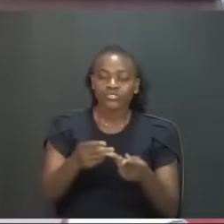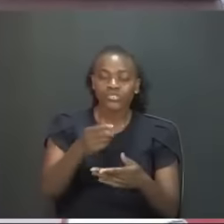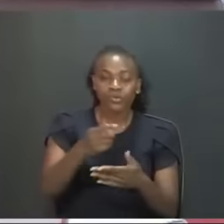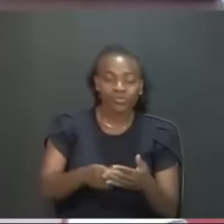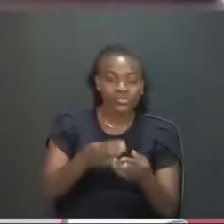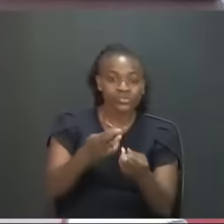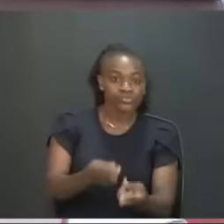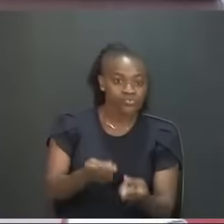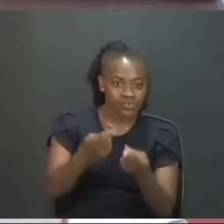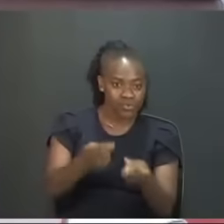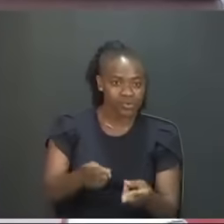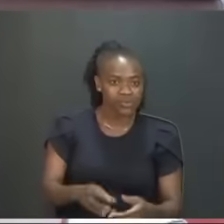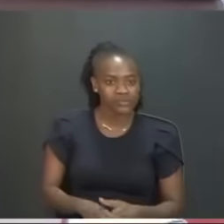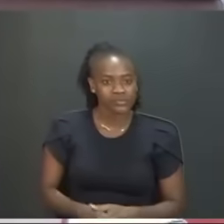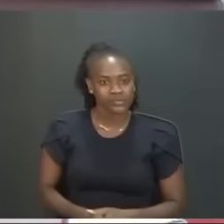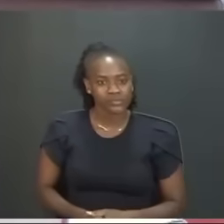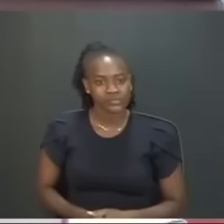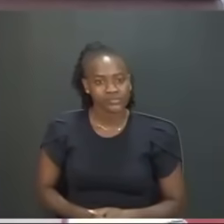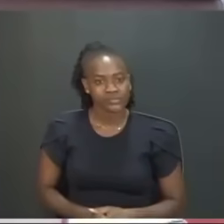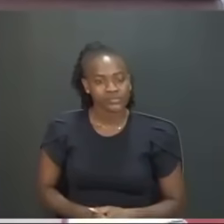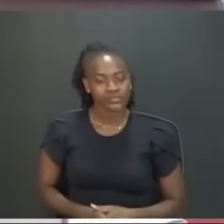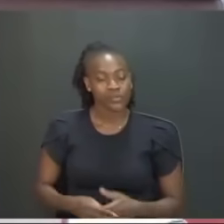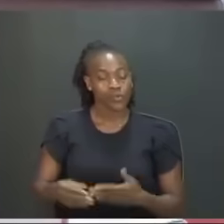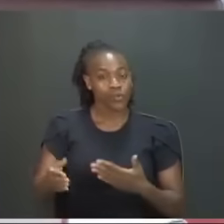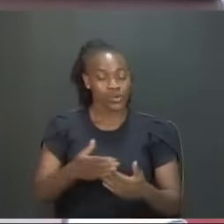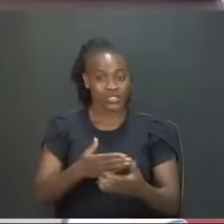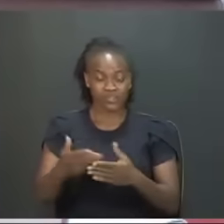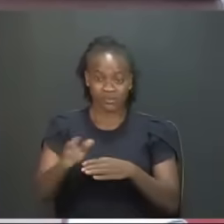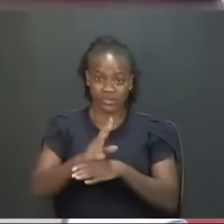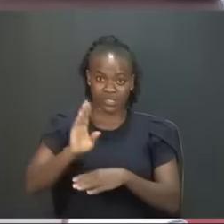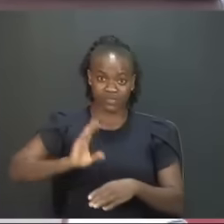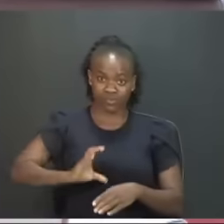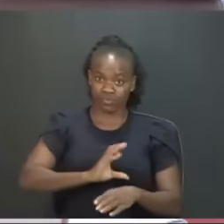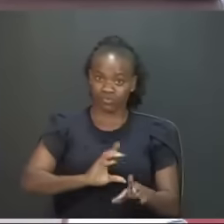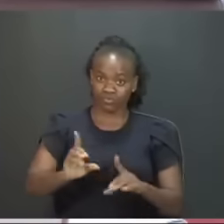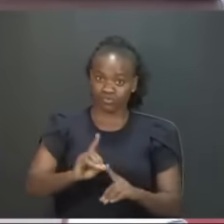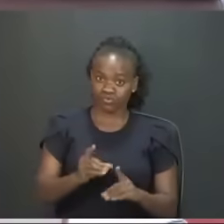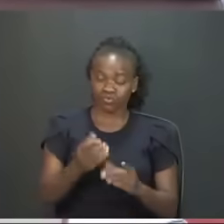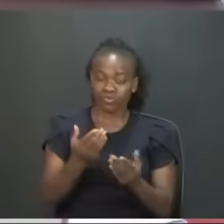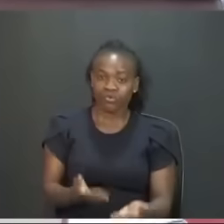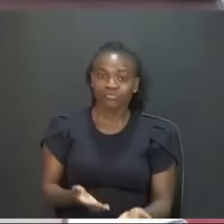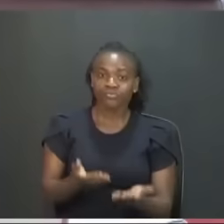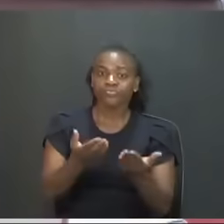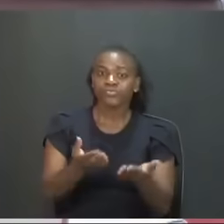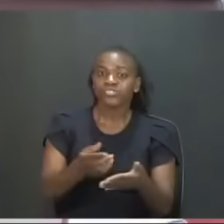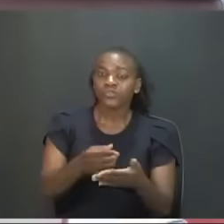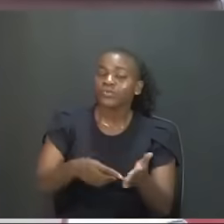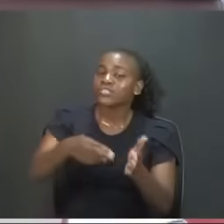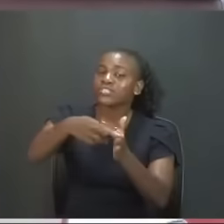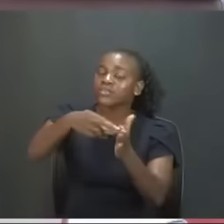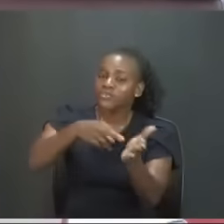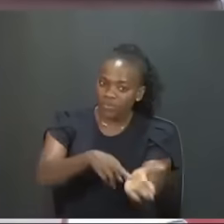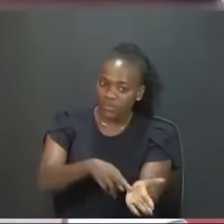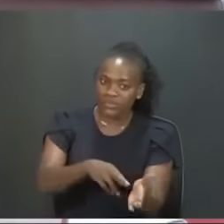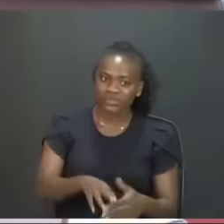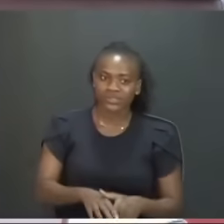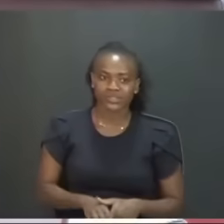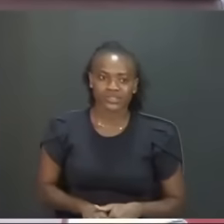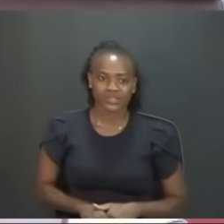recommendations. Whatever the business committee does, it presents to the House in the form of a report.